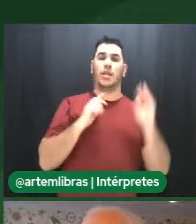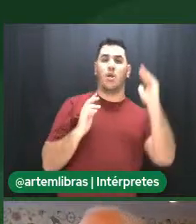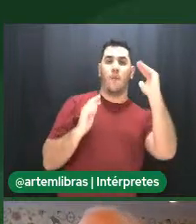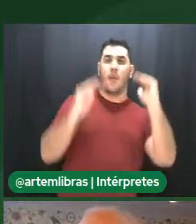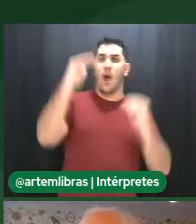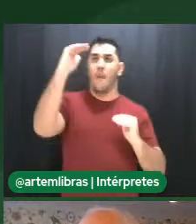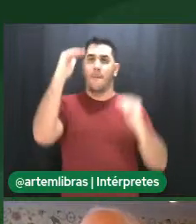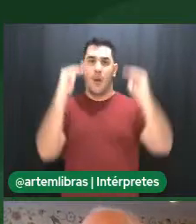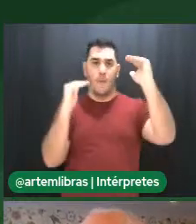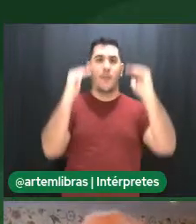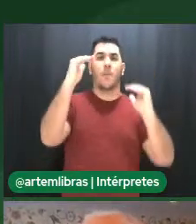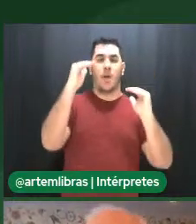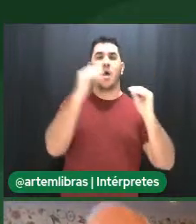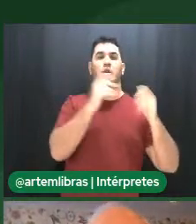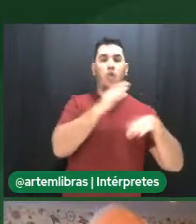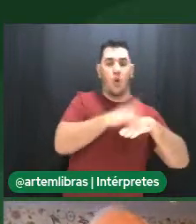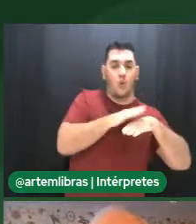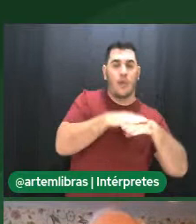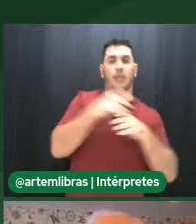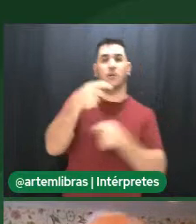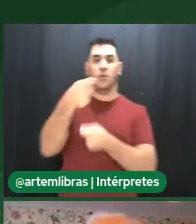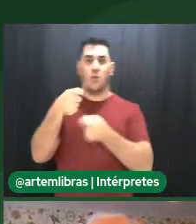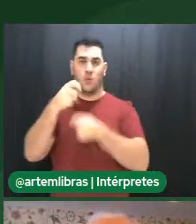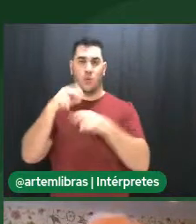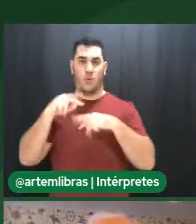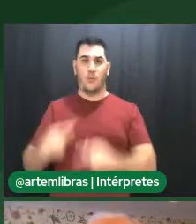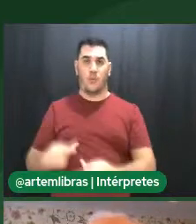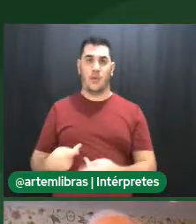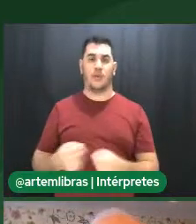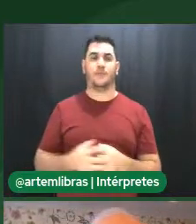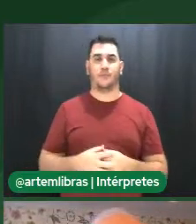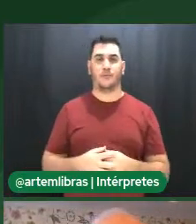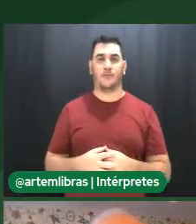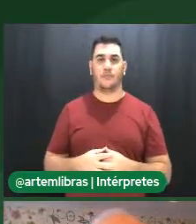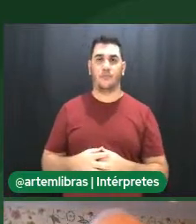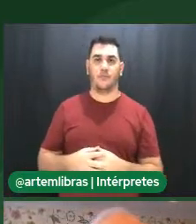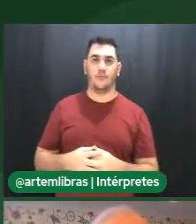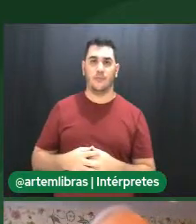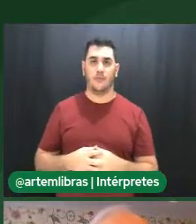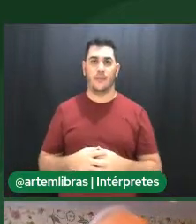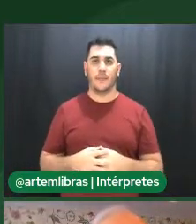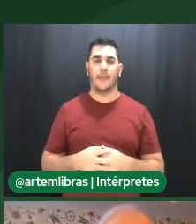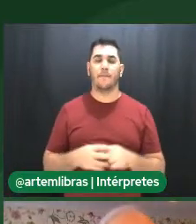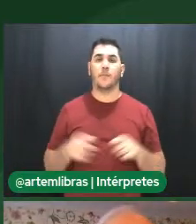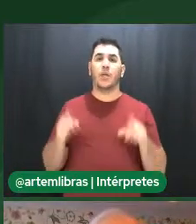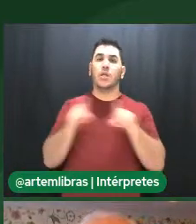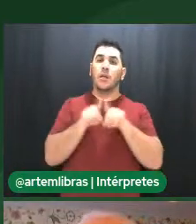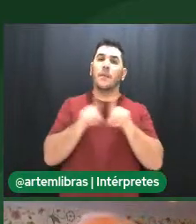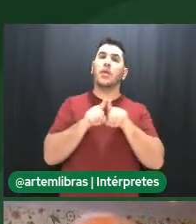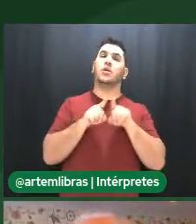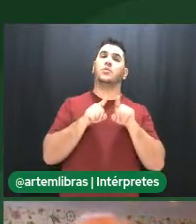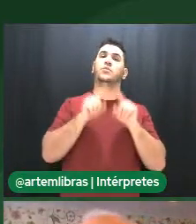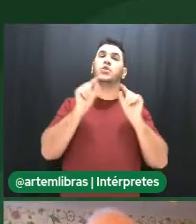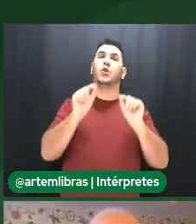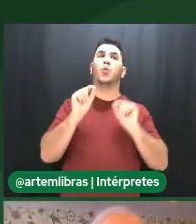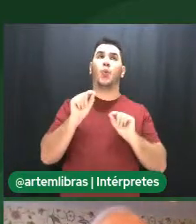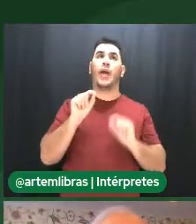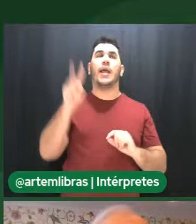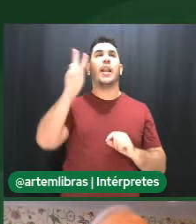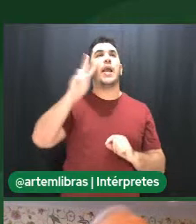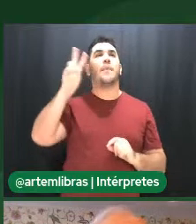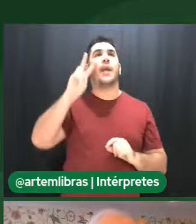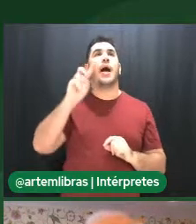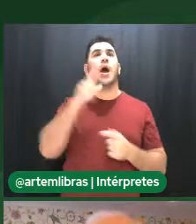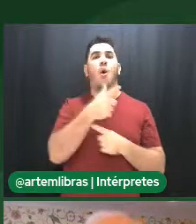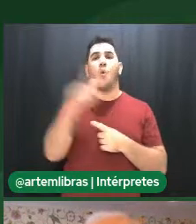we go further. At the same time, we have to remember that there are places and situations where there is a need for high